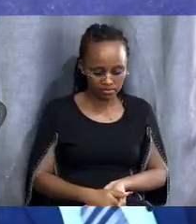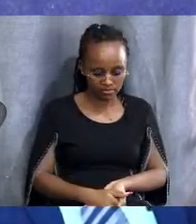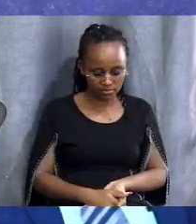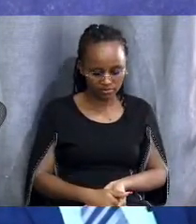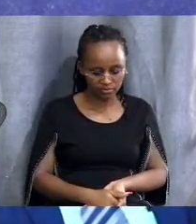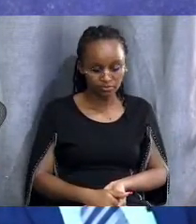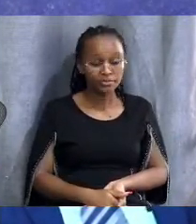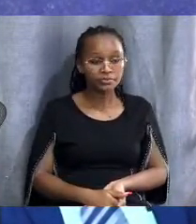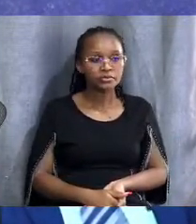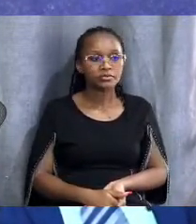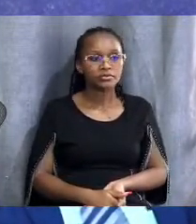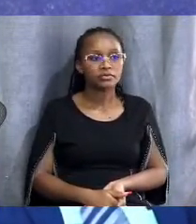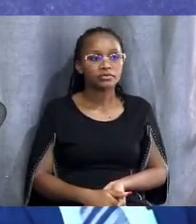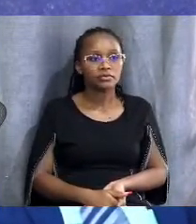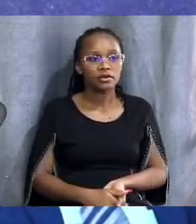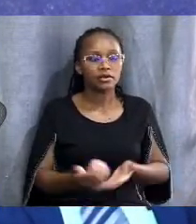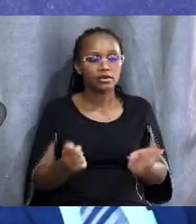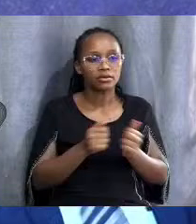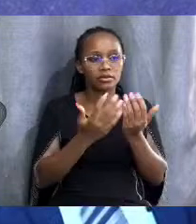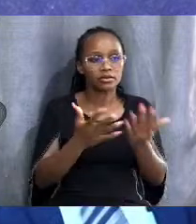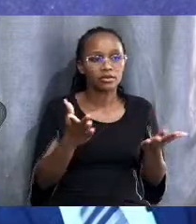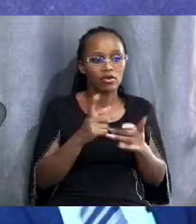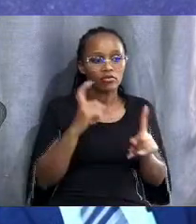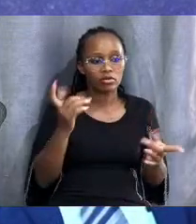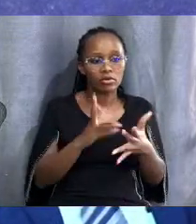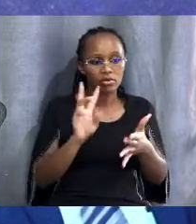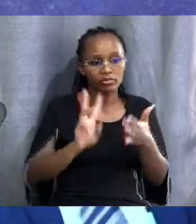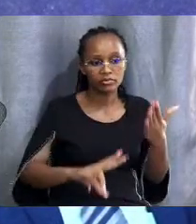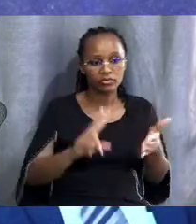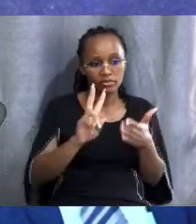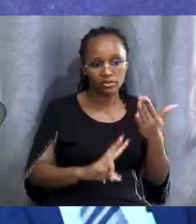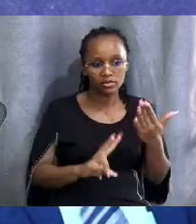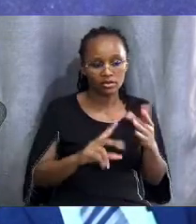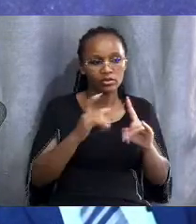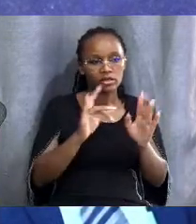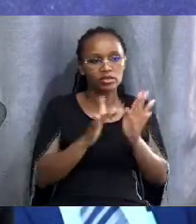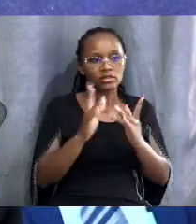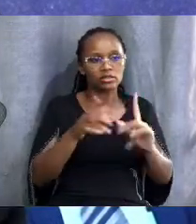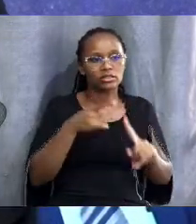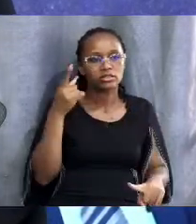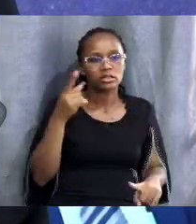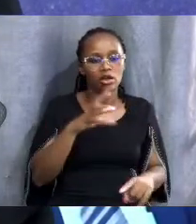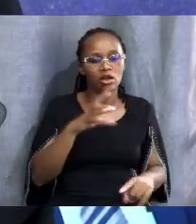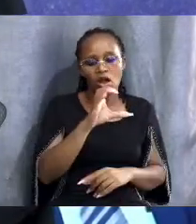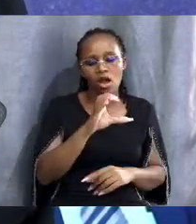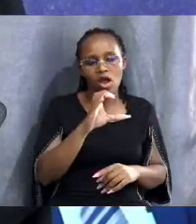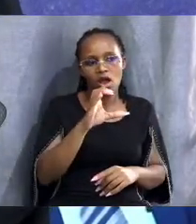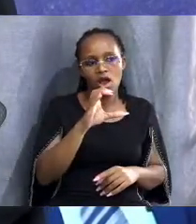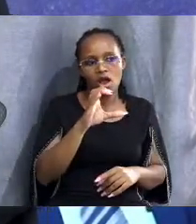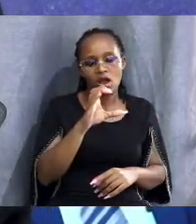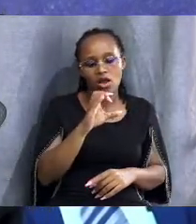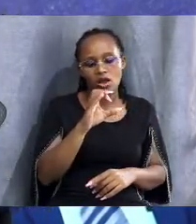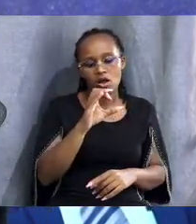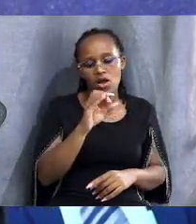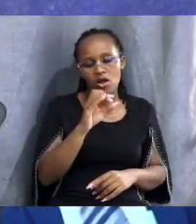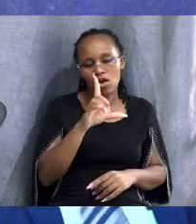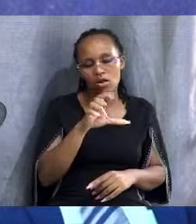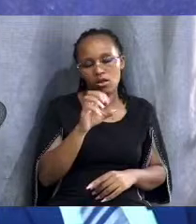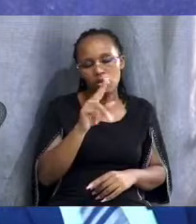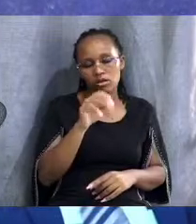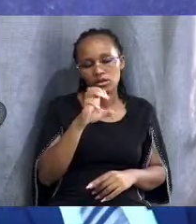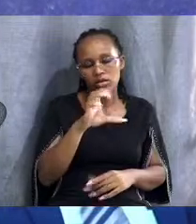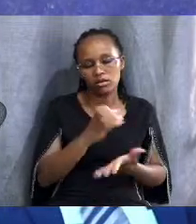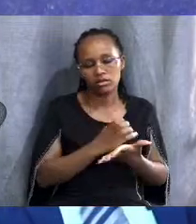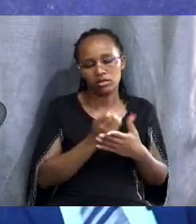with you from where we read the book of 2 Chronicles chapter 13 and verse 11